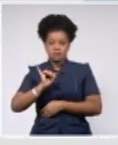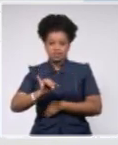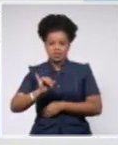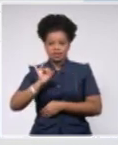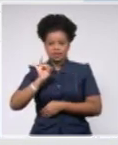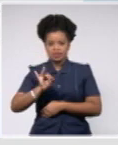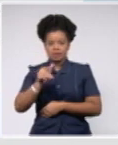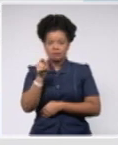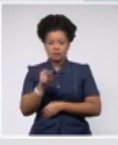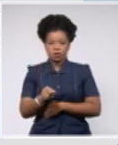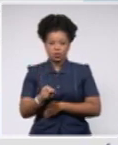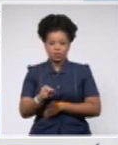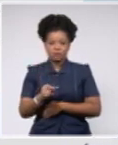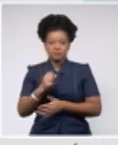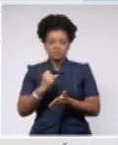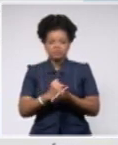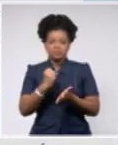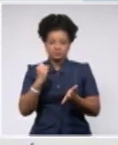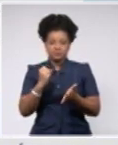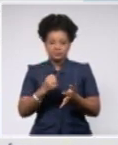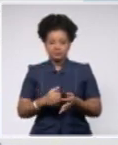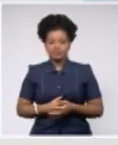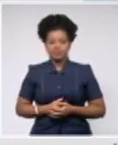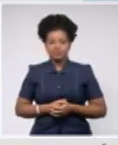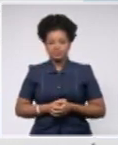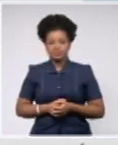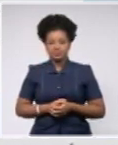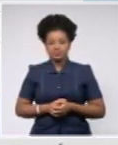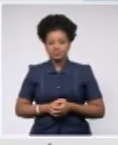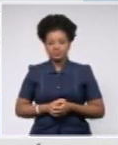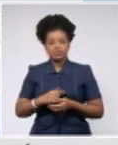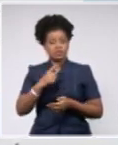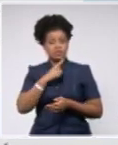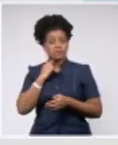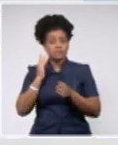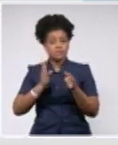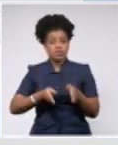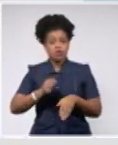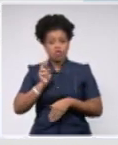15,614,467 people to have been diagnosed with the virus in the region.